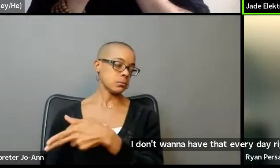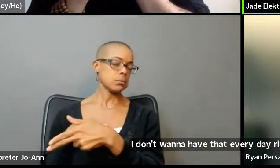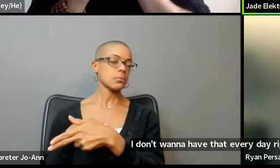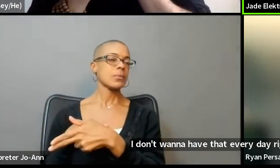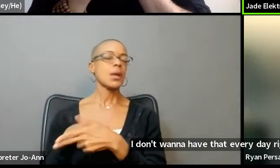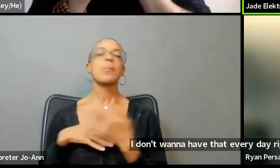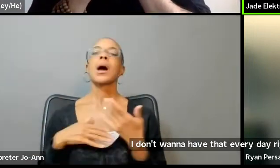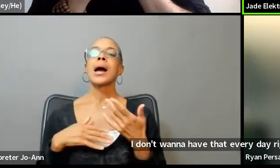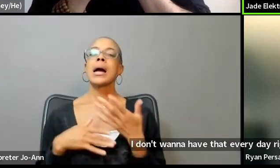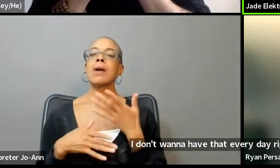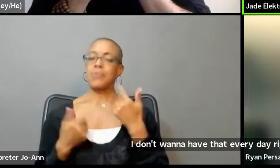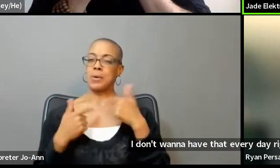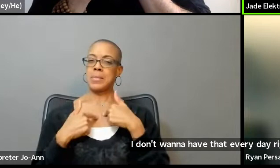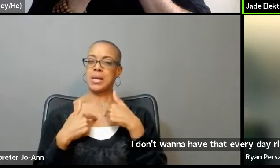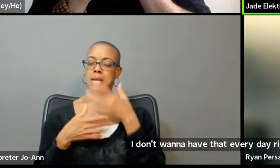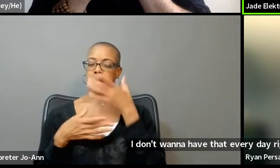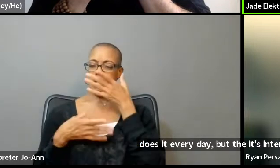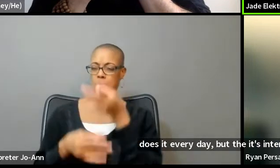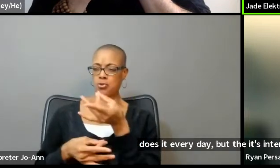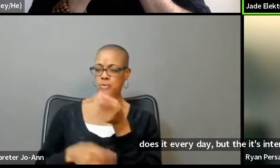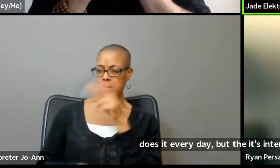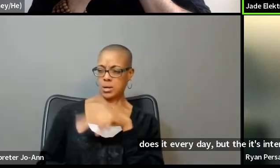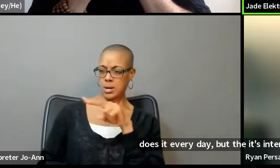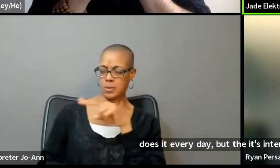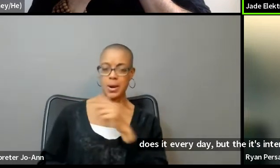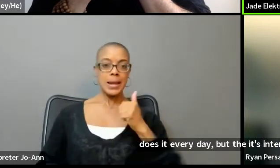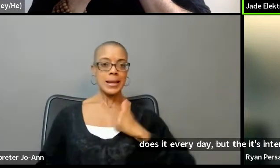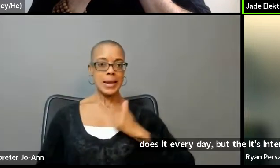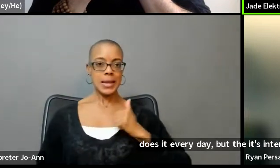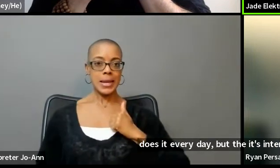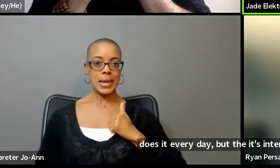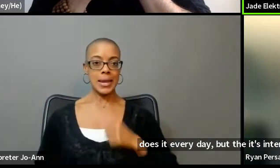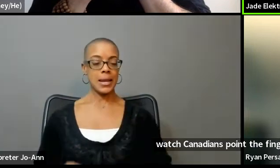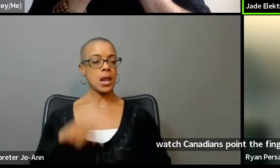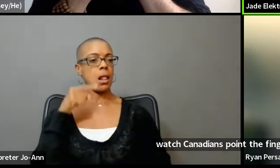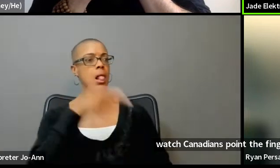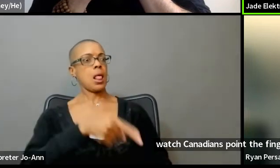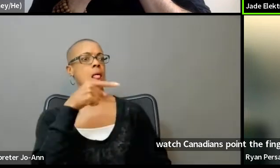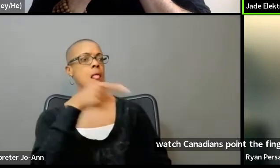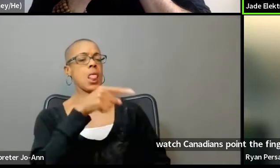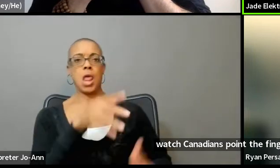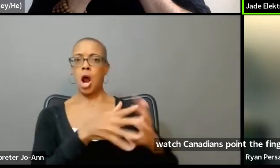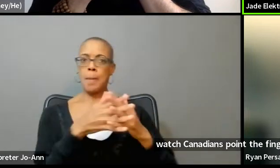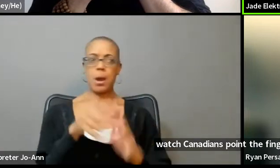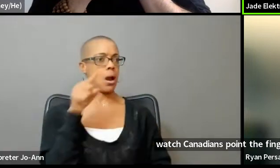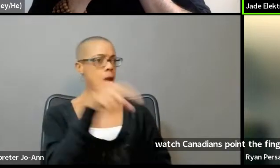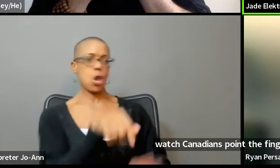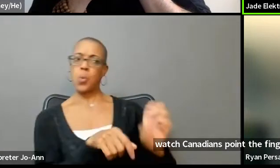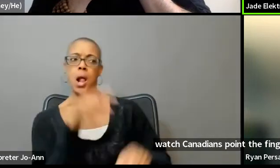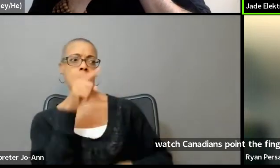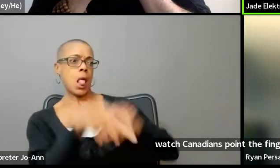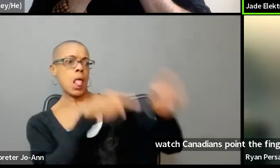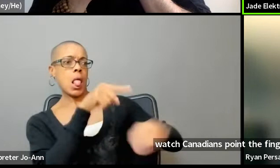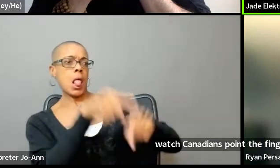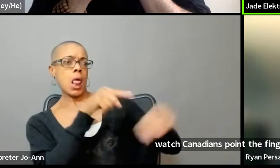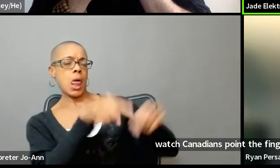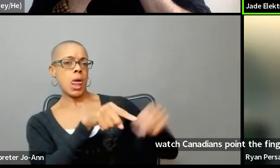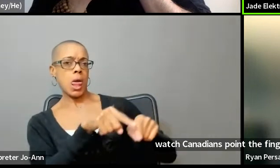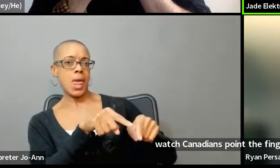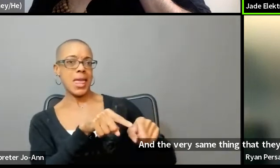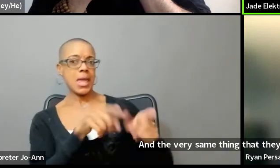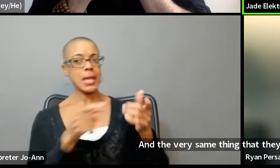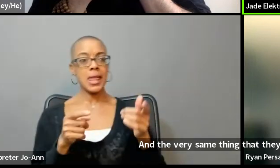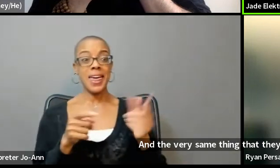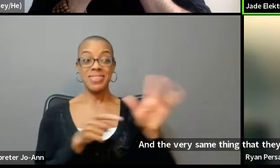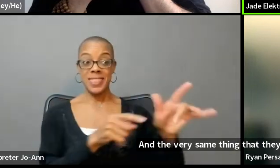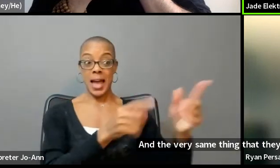to watch Canadians point the finger at the US, and the very same thing that they're talking about is